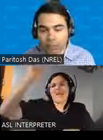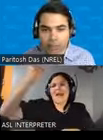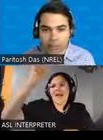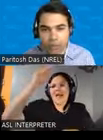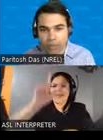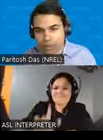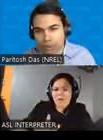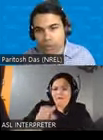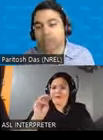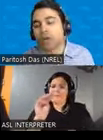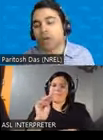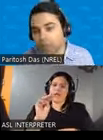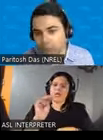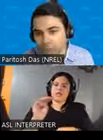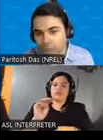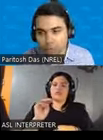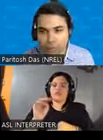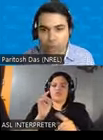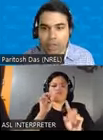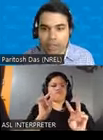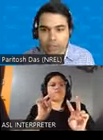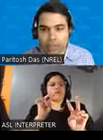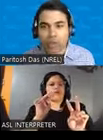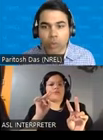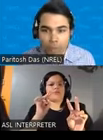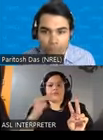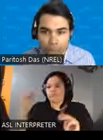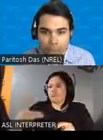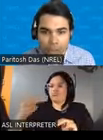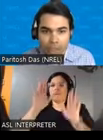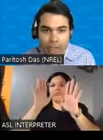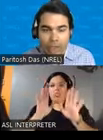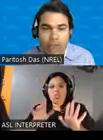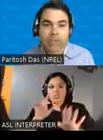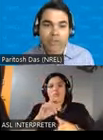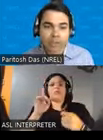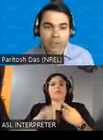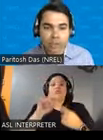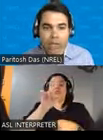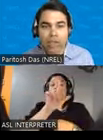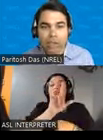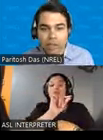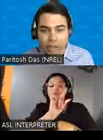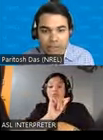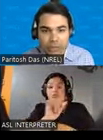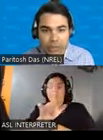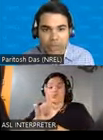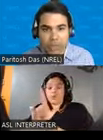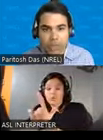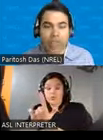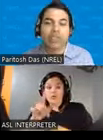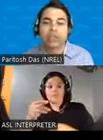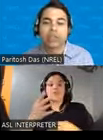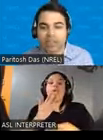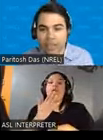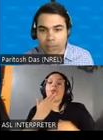by comparing the projections to historical load from 2019 to 2021. In this figure, the darker colored lines represent